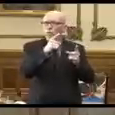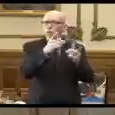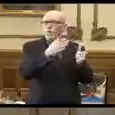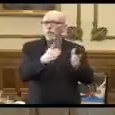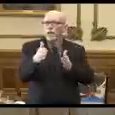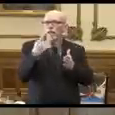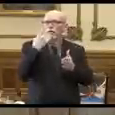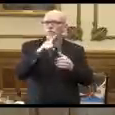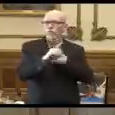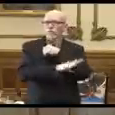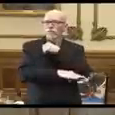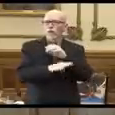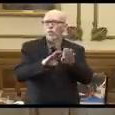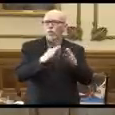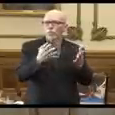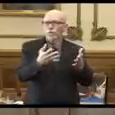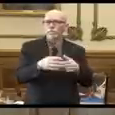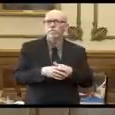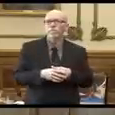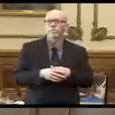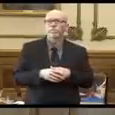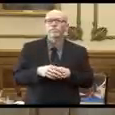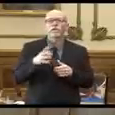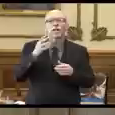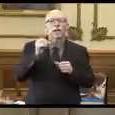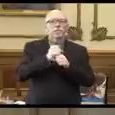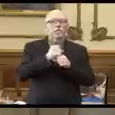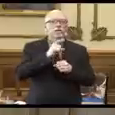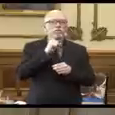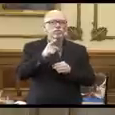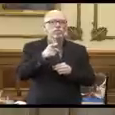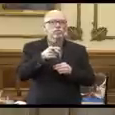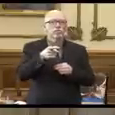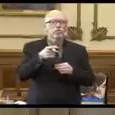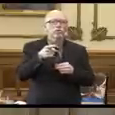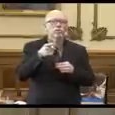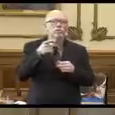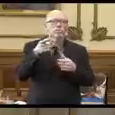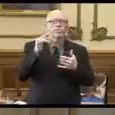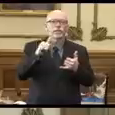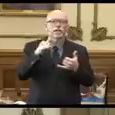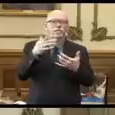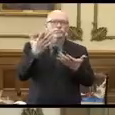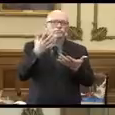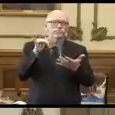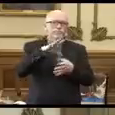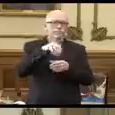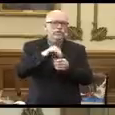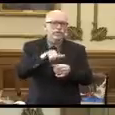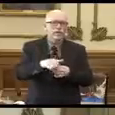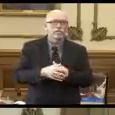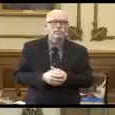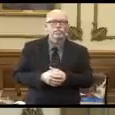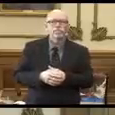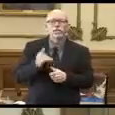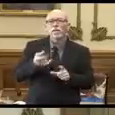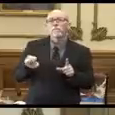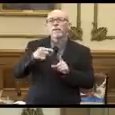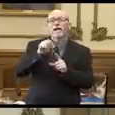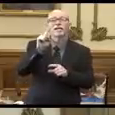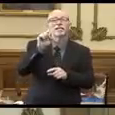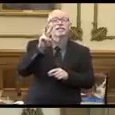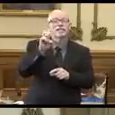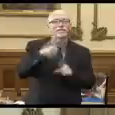far as opening schools back up, and making sure that health has input into that. We'll return to Steve